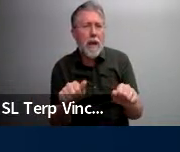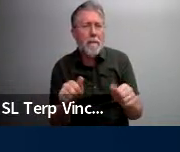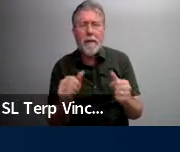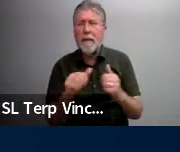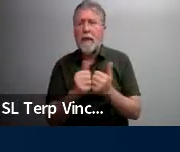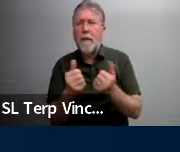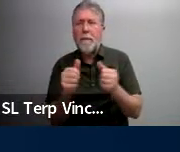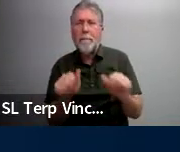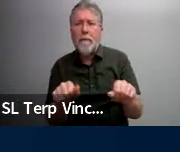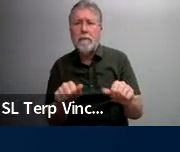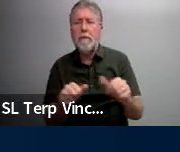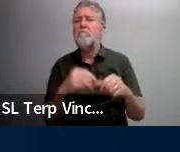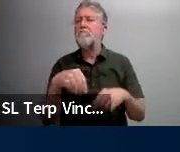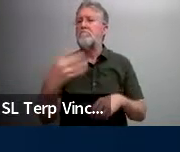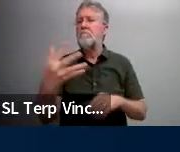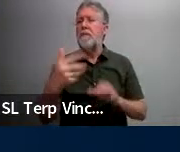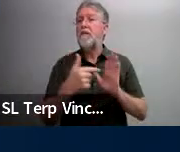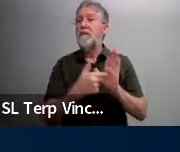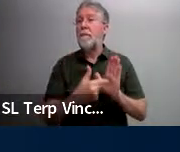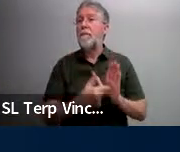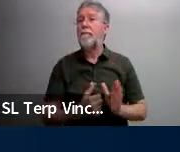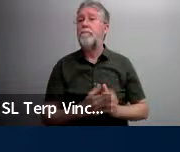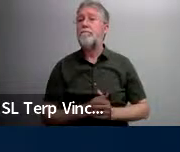of examples here.